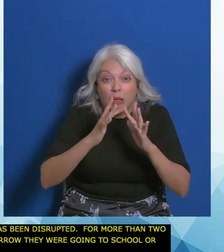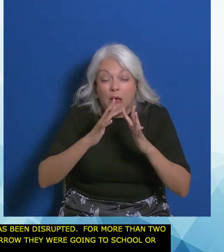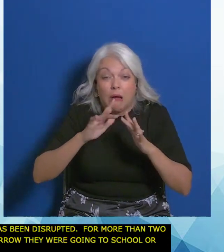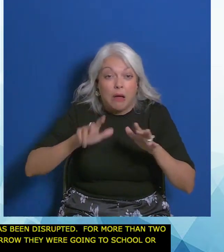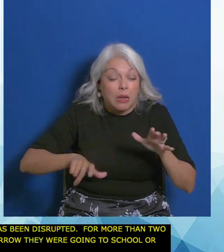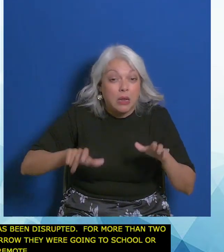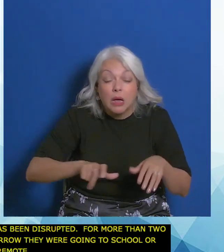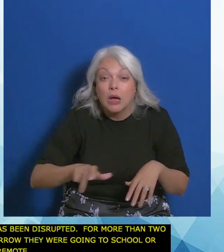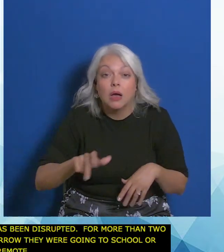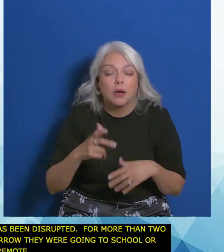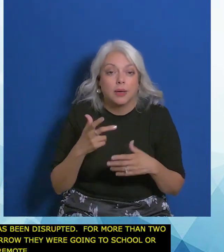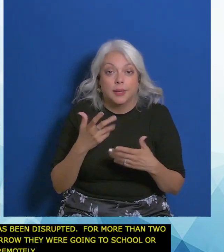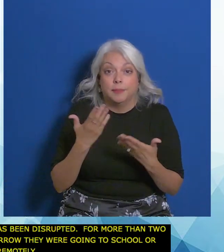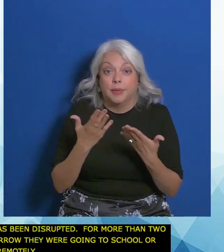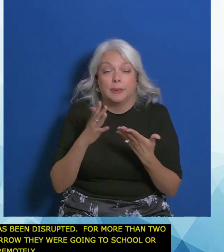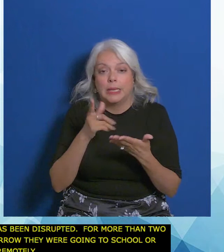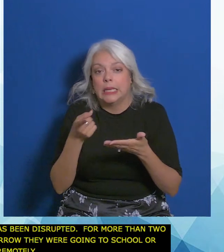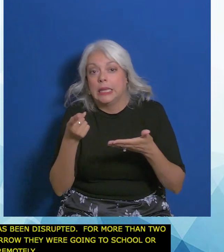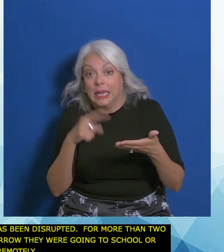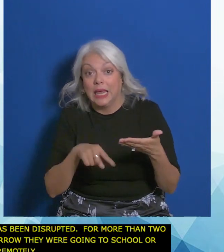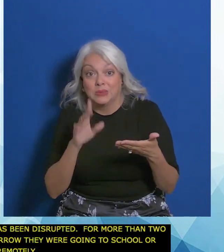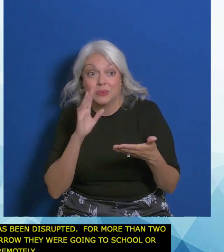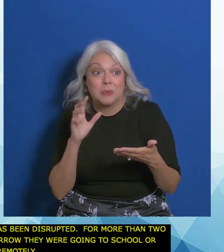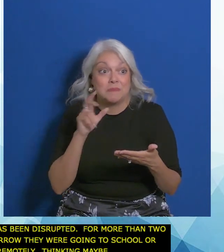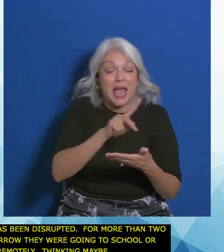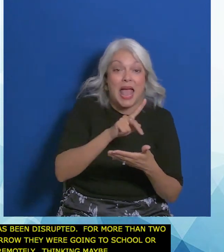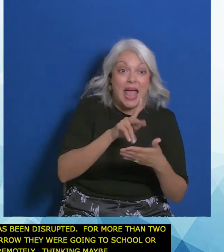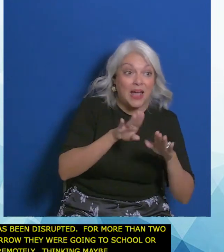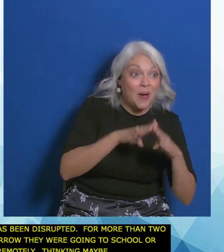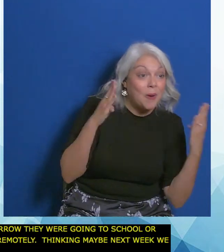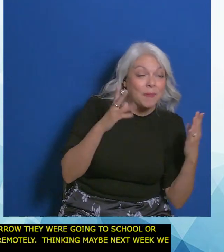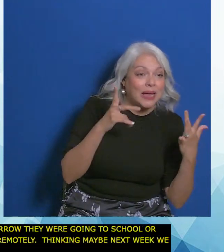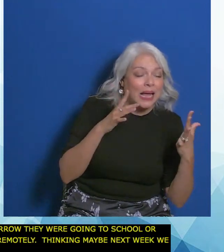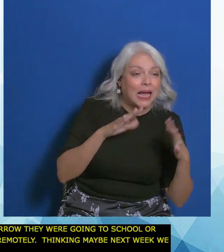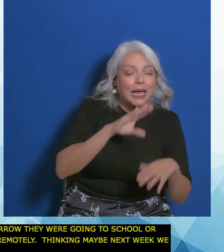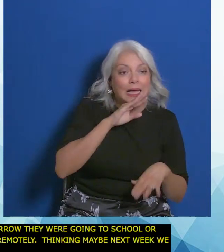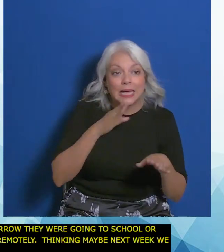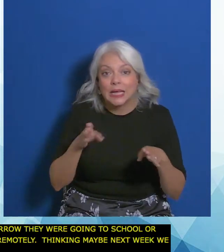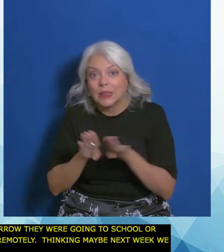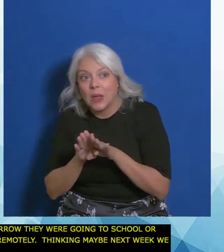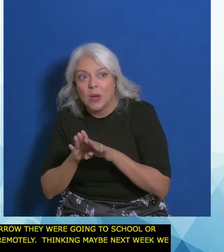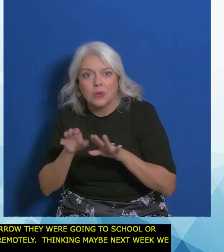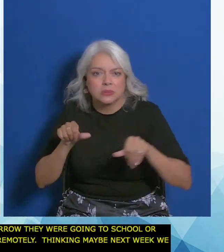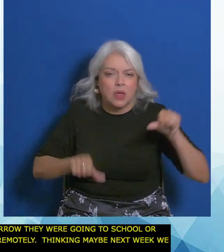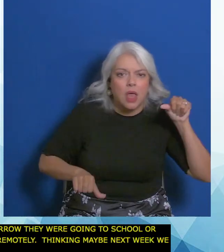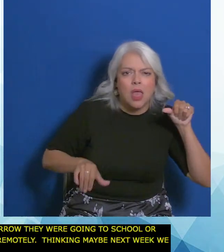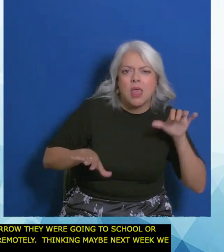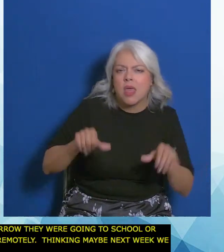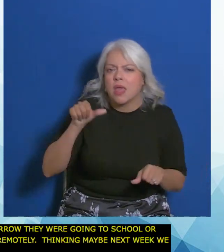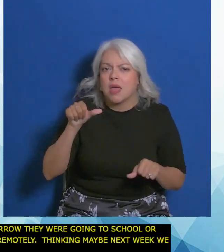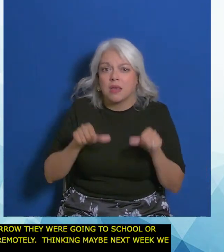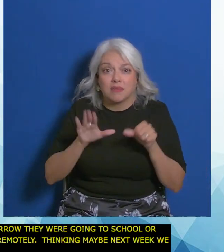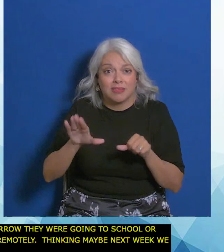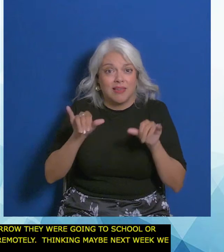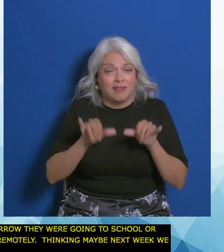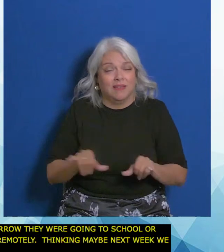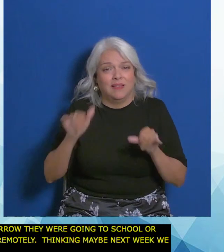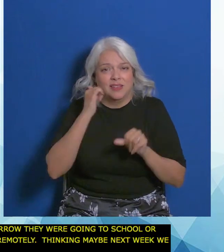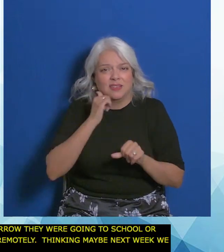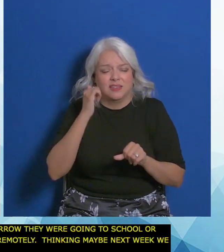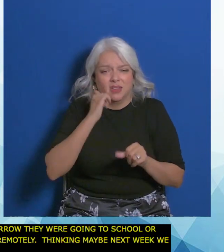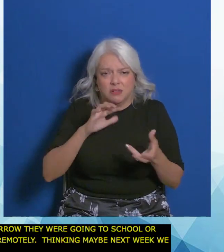remotely, thinking maybe next week we'll go back to school in person. Their routines were